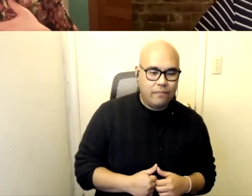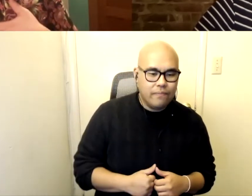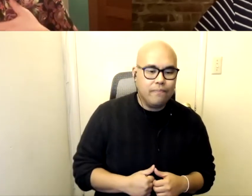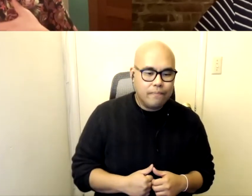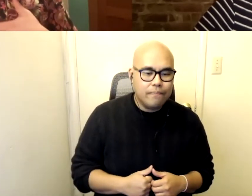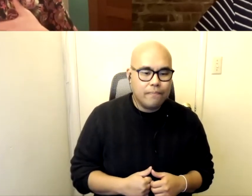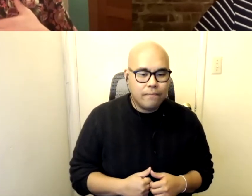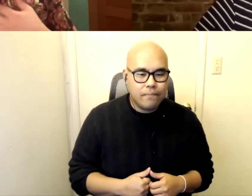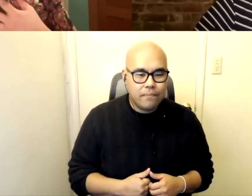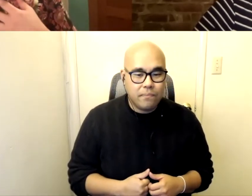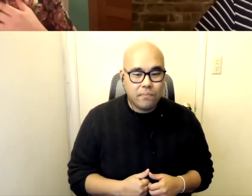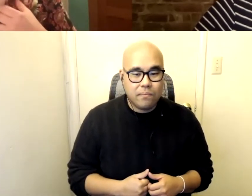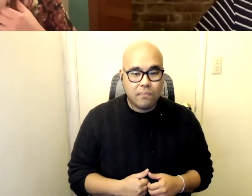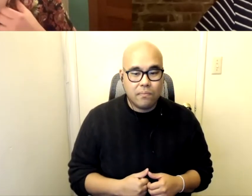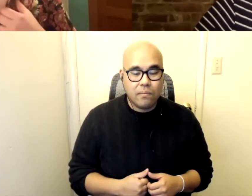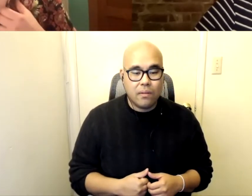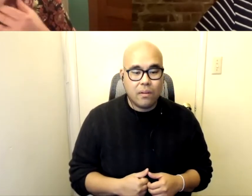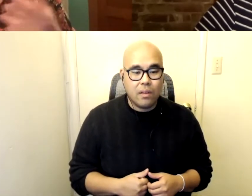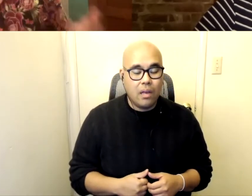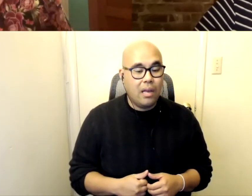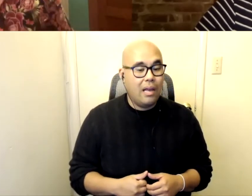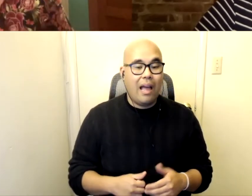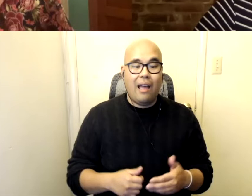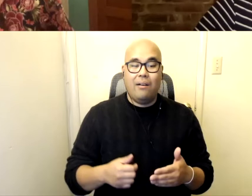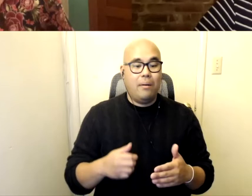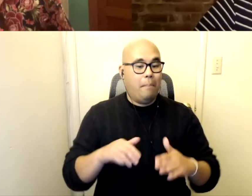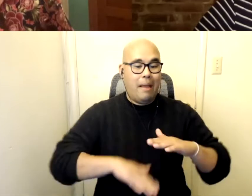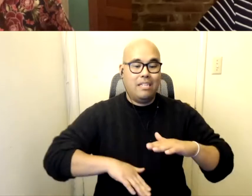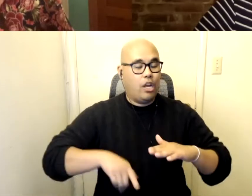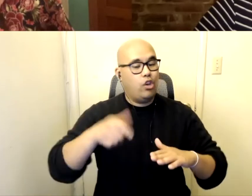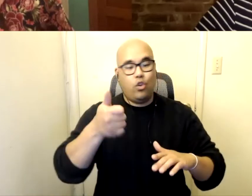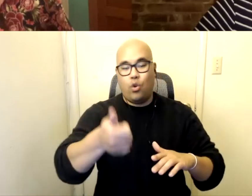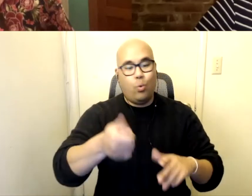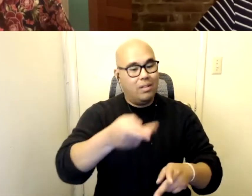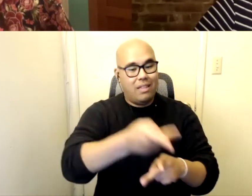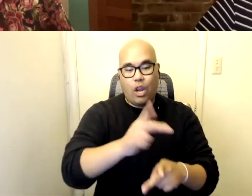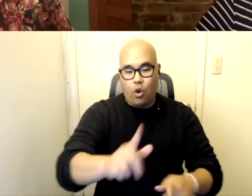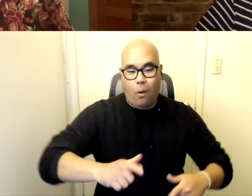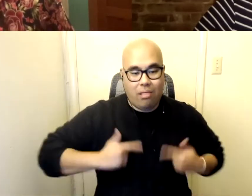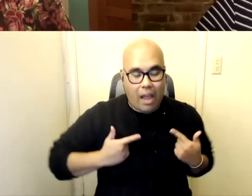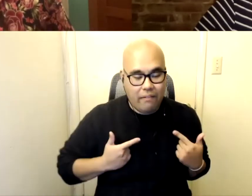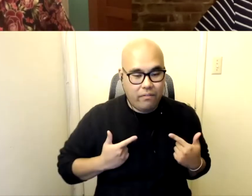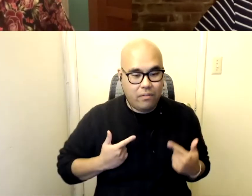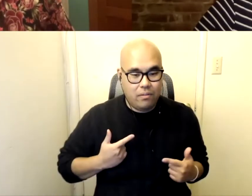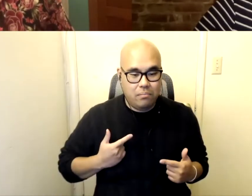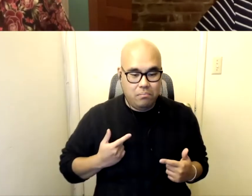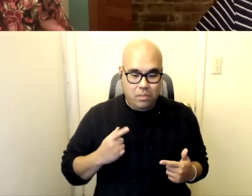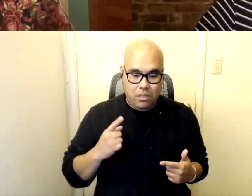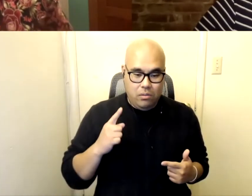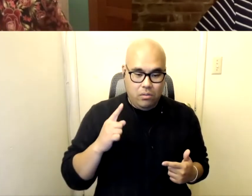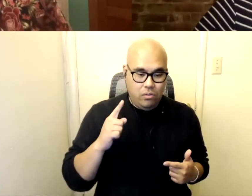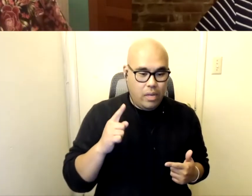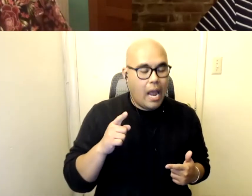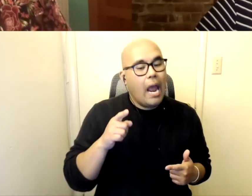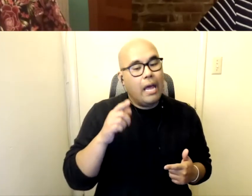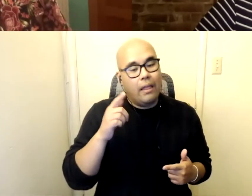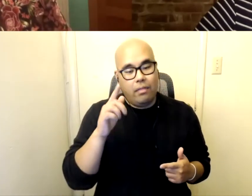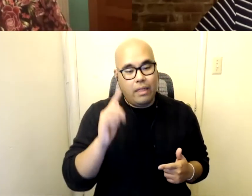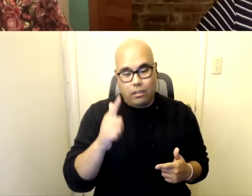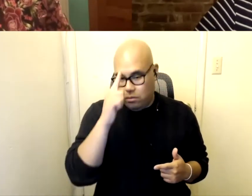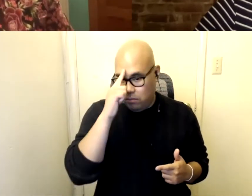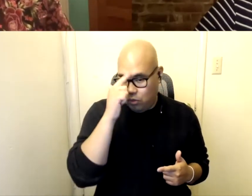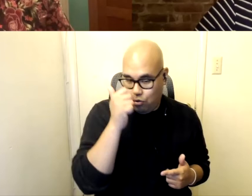Ultimately, you are the caretaker of your creative life, and you know what makes a good creative life for you